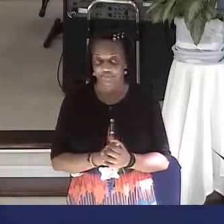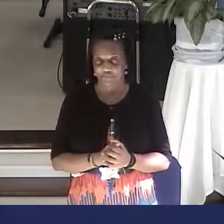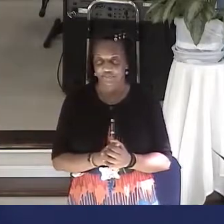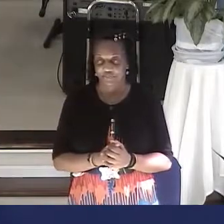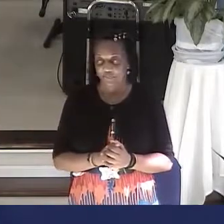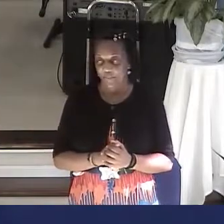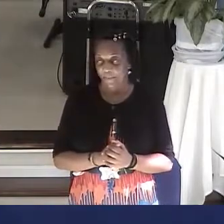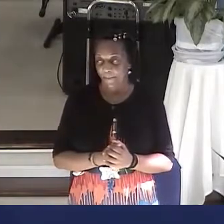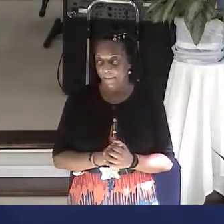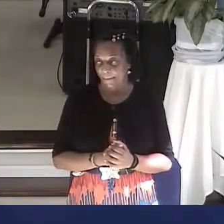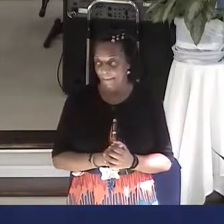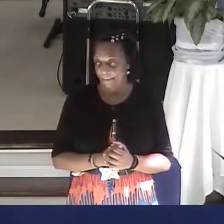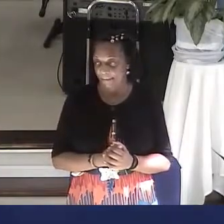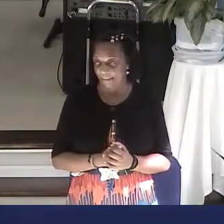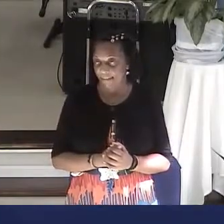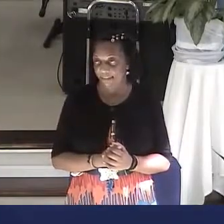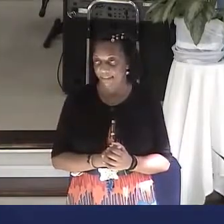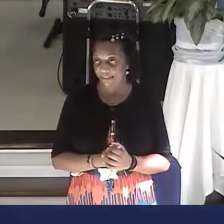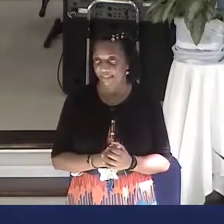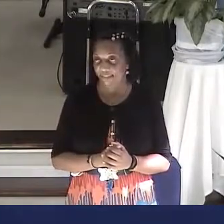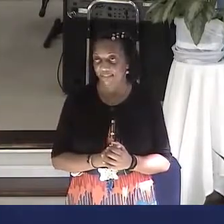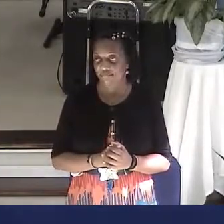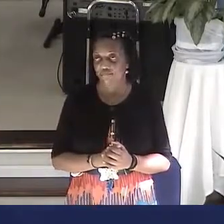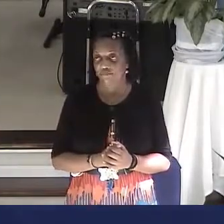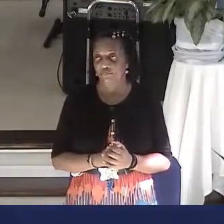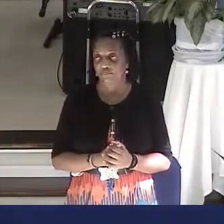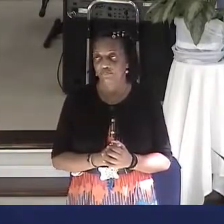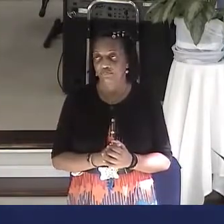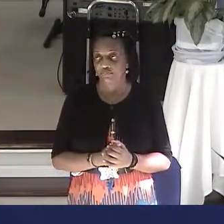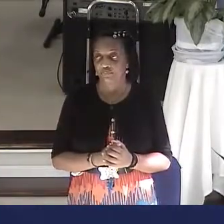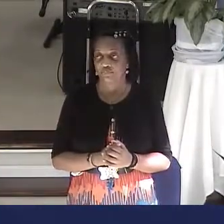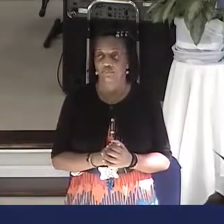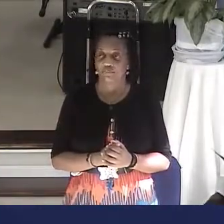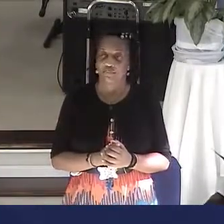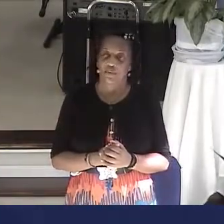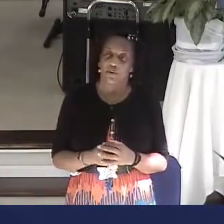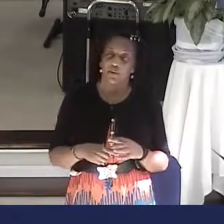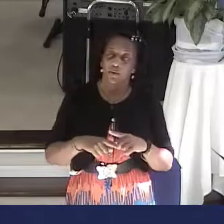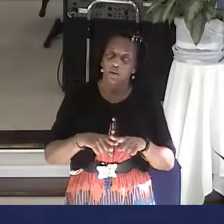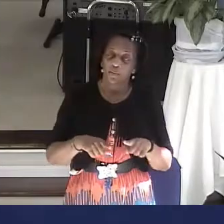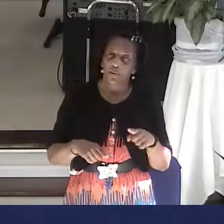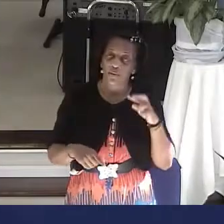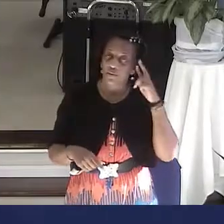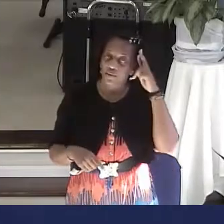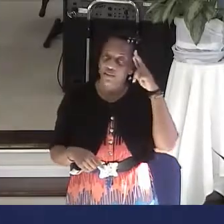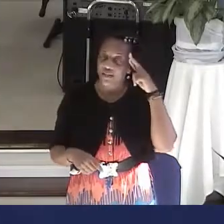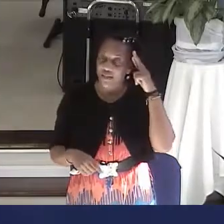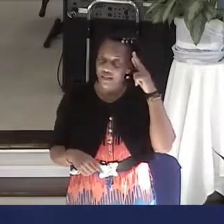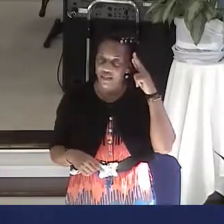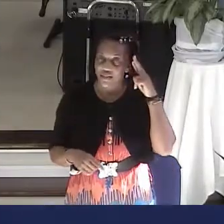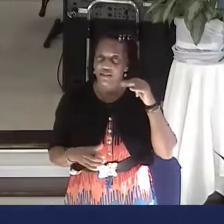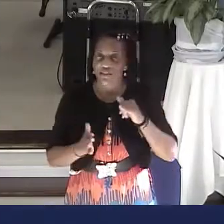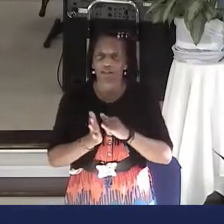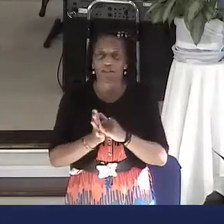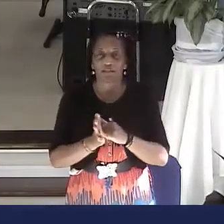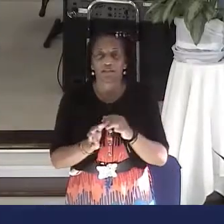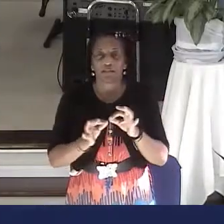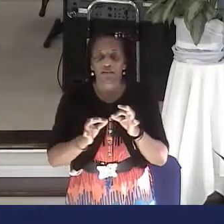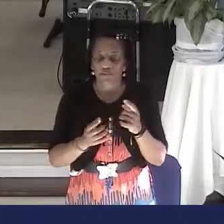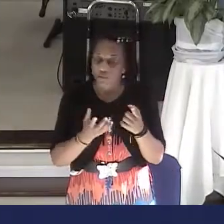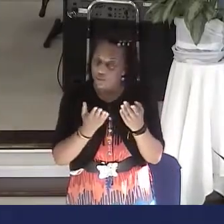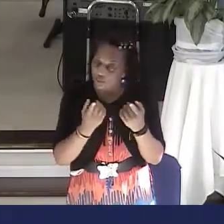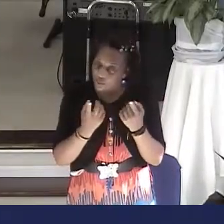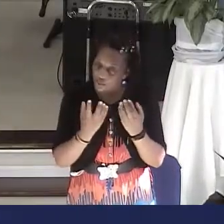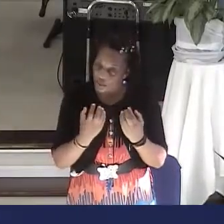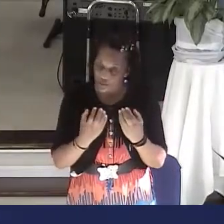to the place of worship, as David said, my heart, you know, thirsts for you as the deer pants for the water. When can I